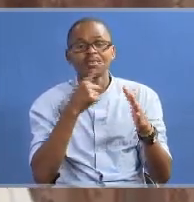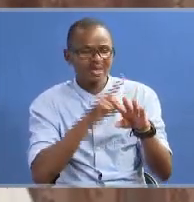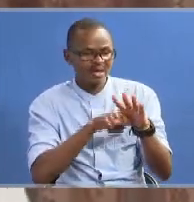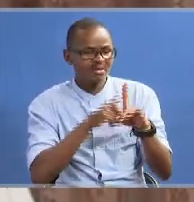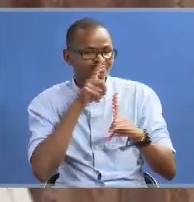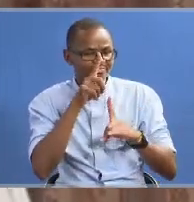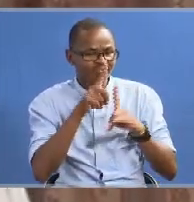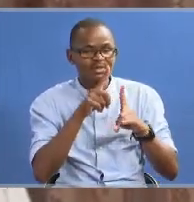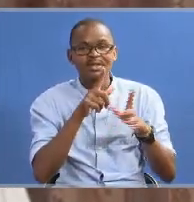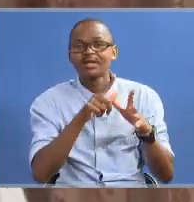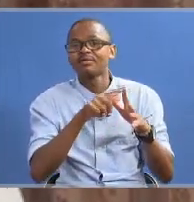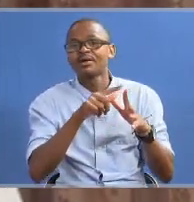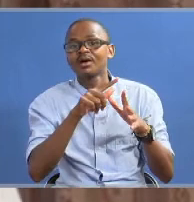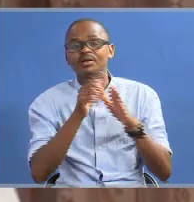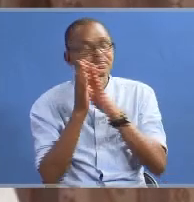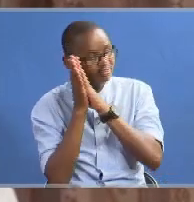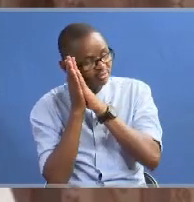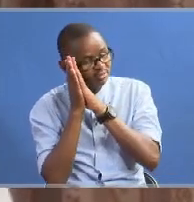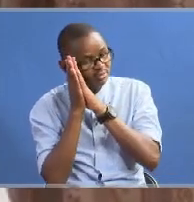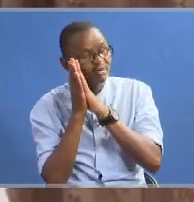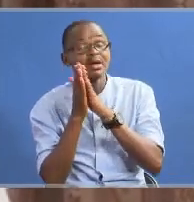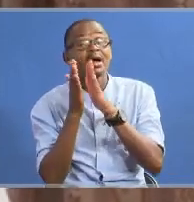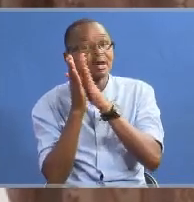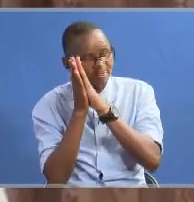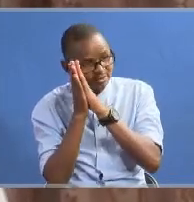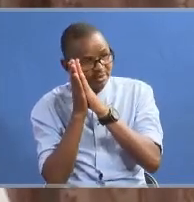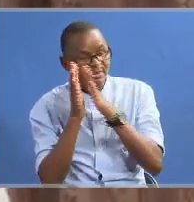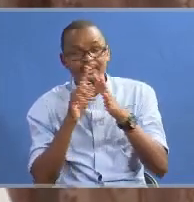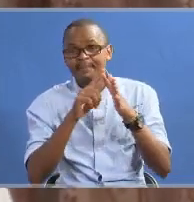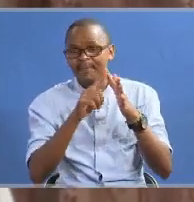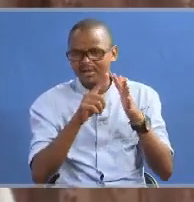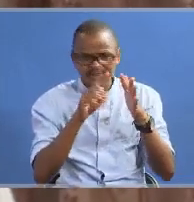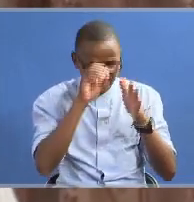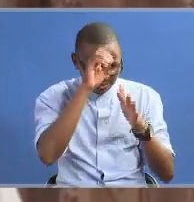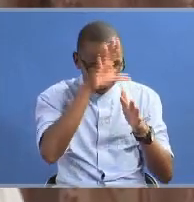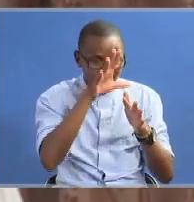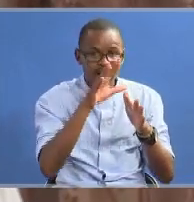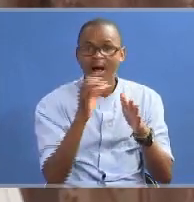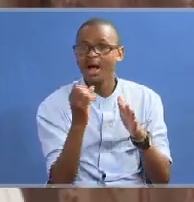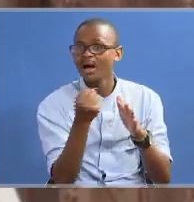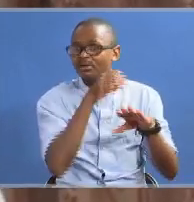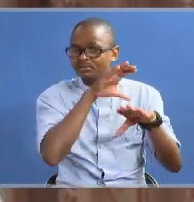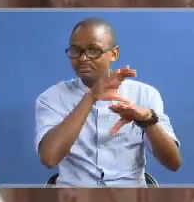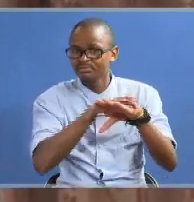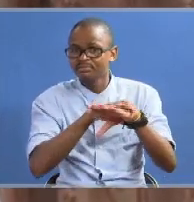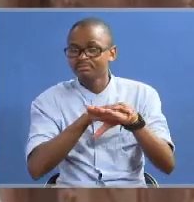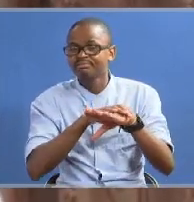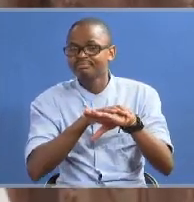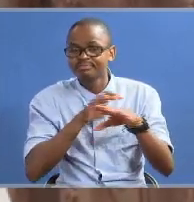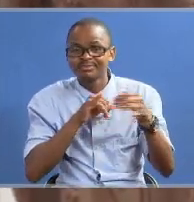hivyo tu alafu wakalala. Lakini maajabu ni kwamba akiamka akapata mke amejinyonga.